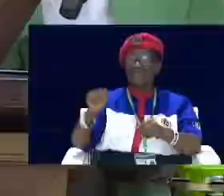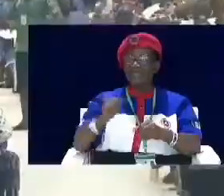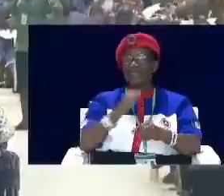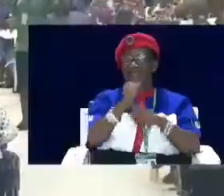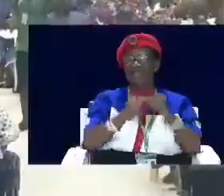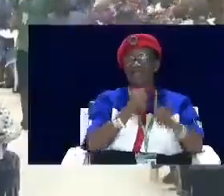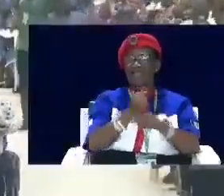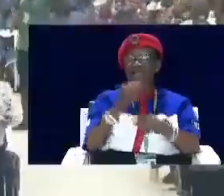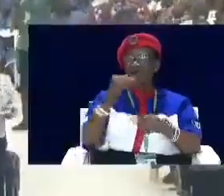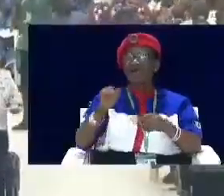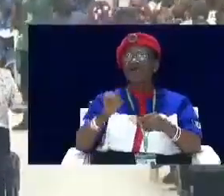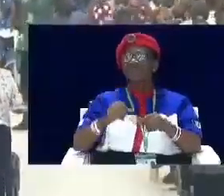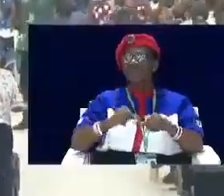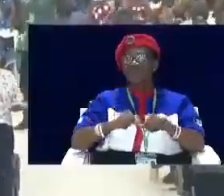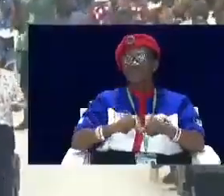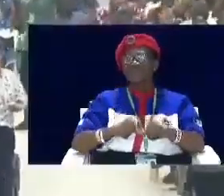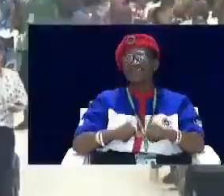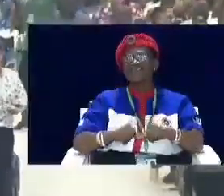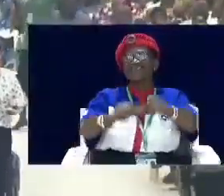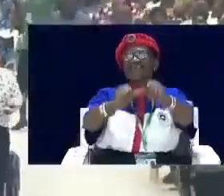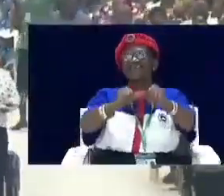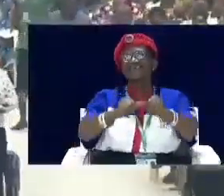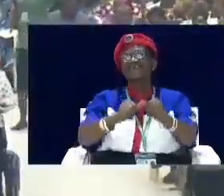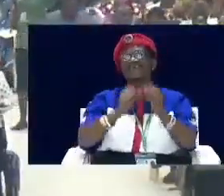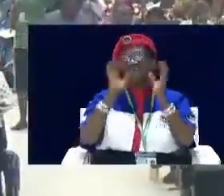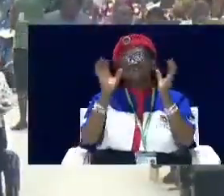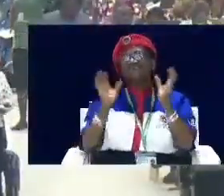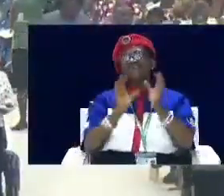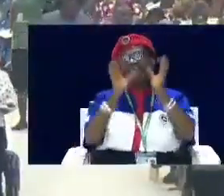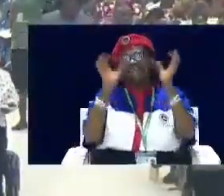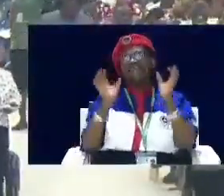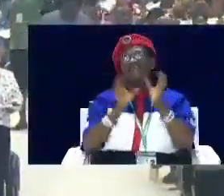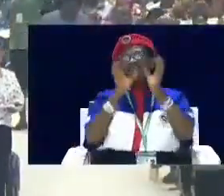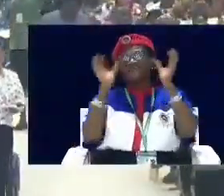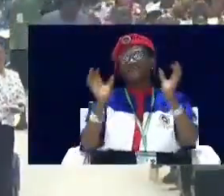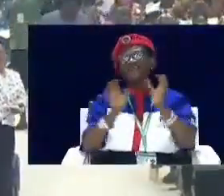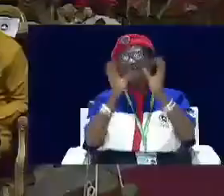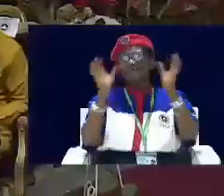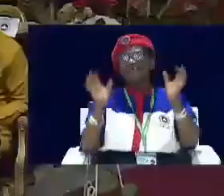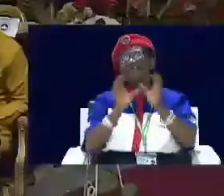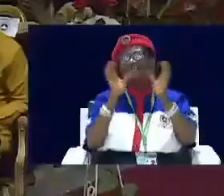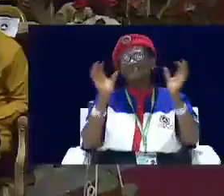celebration for you. Amen.